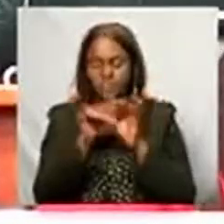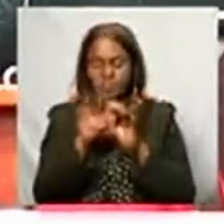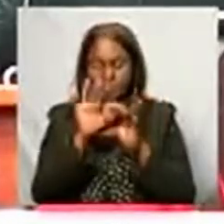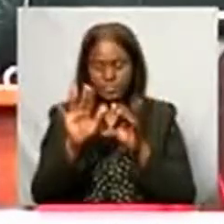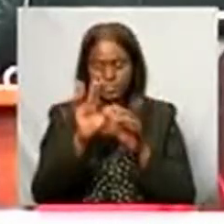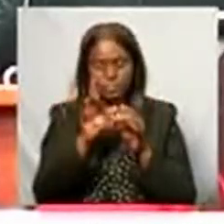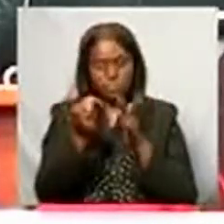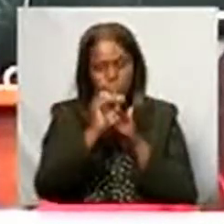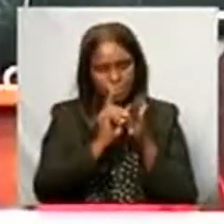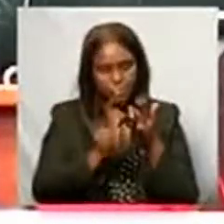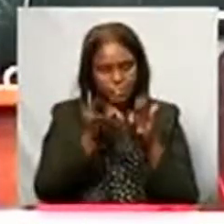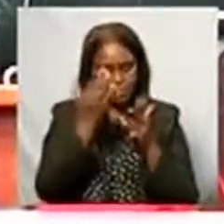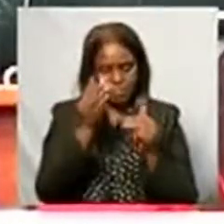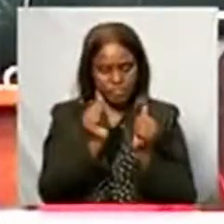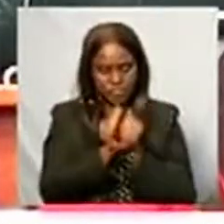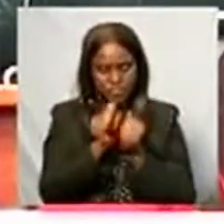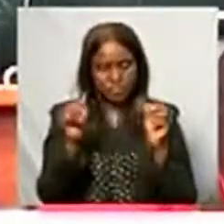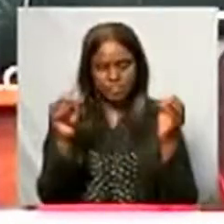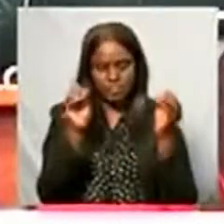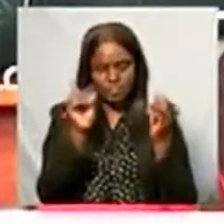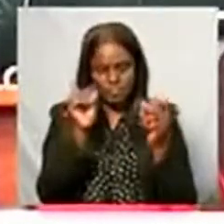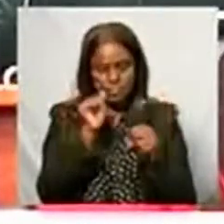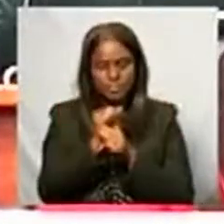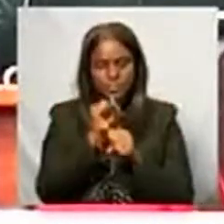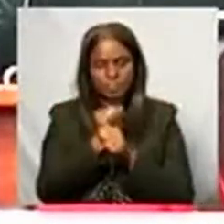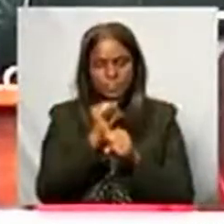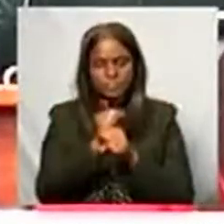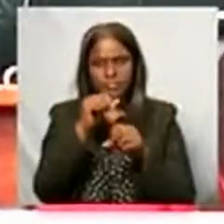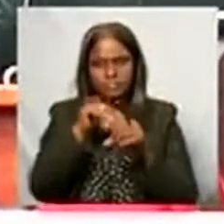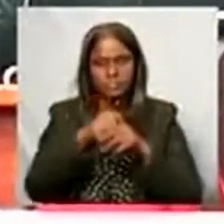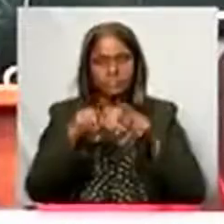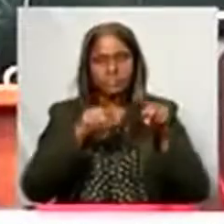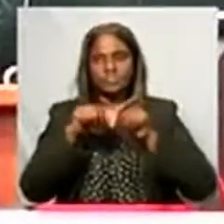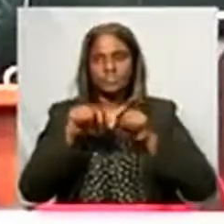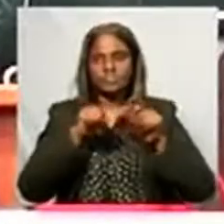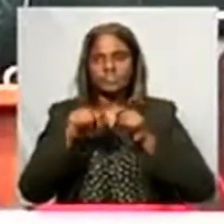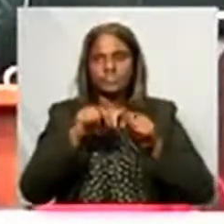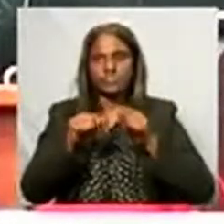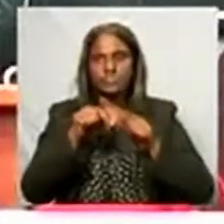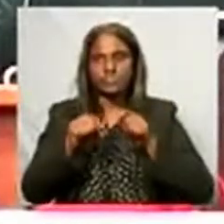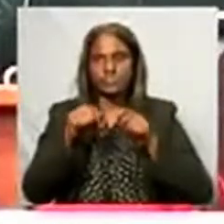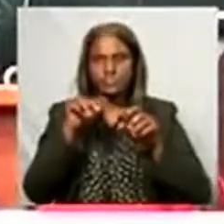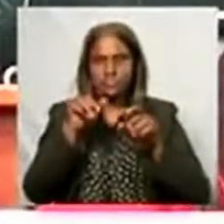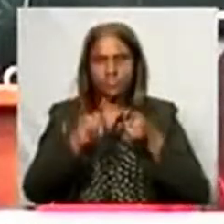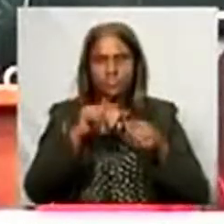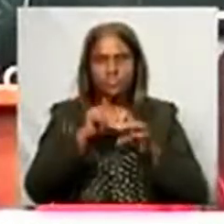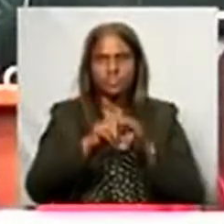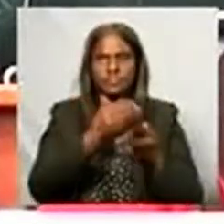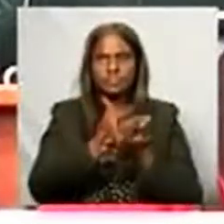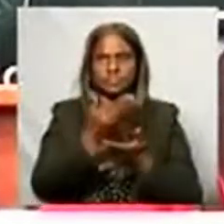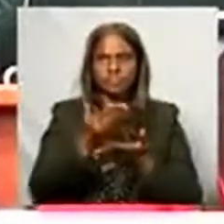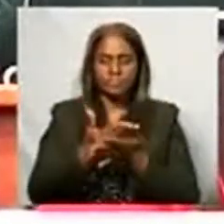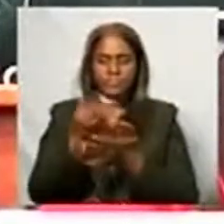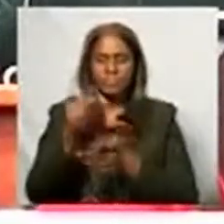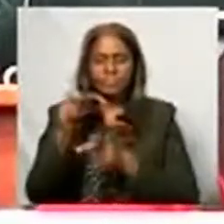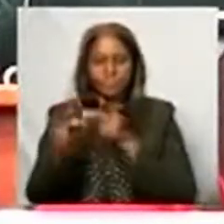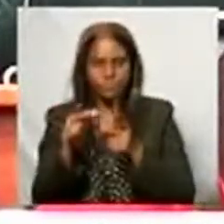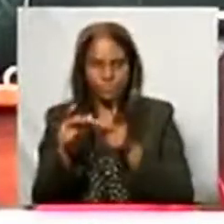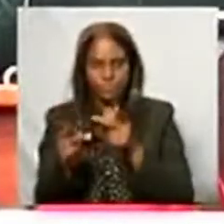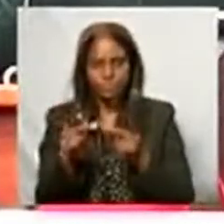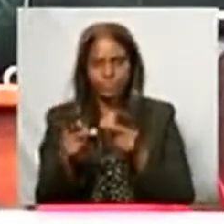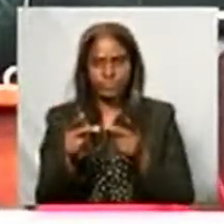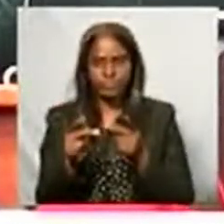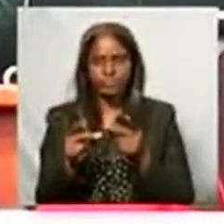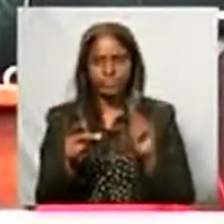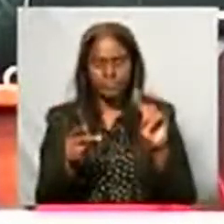drawing up and the placement of effective internal controls in procurement processes.